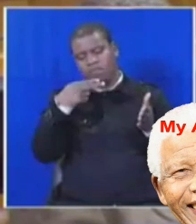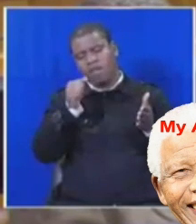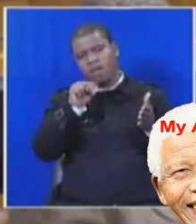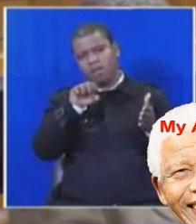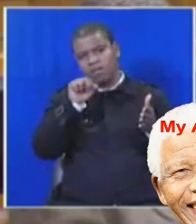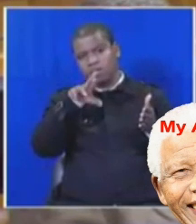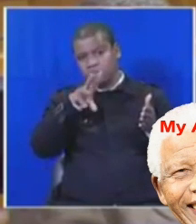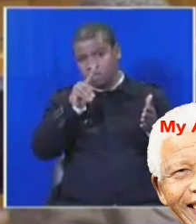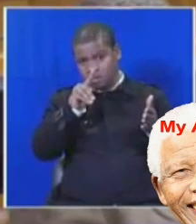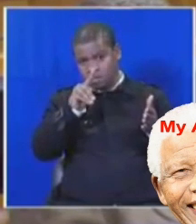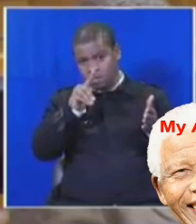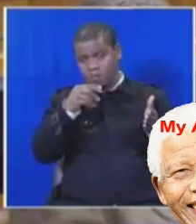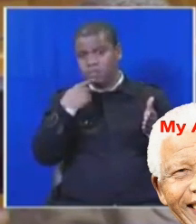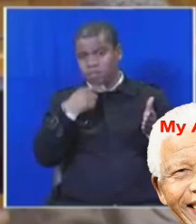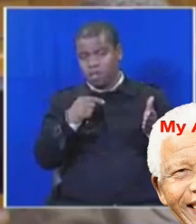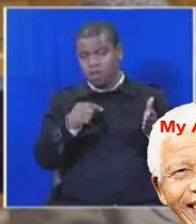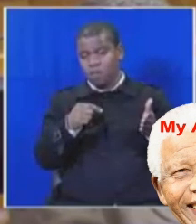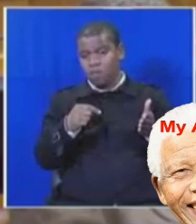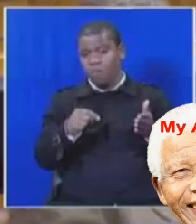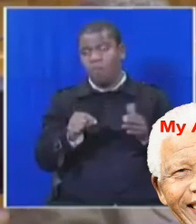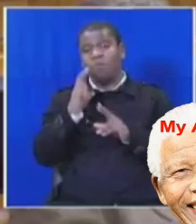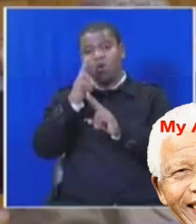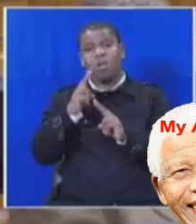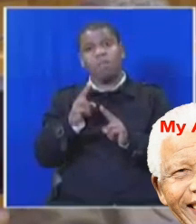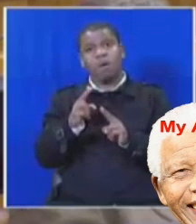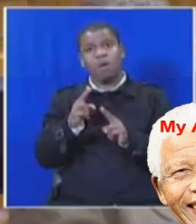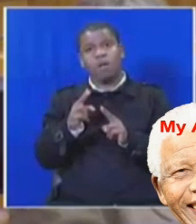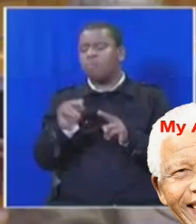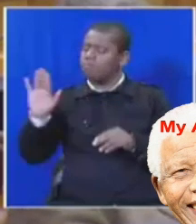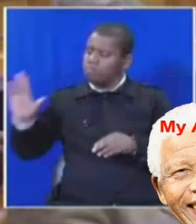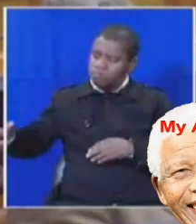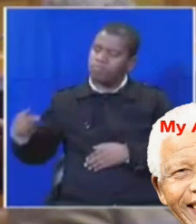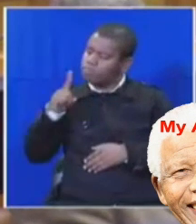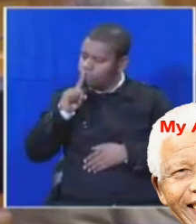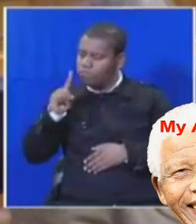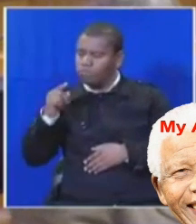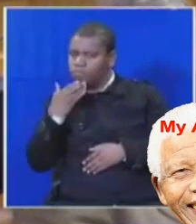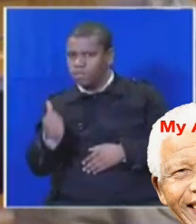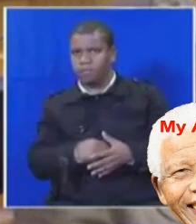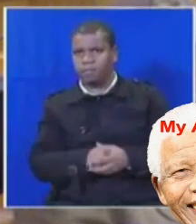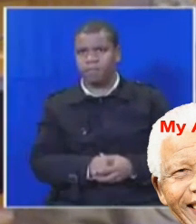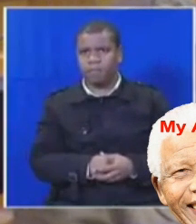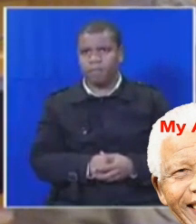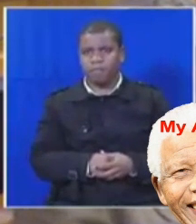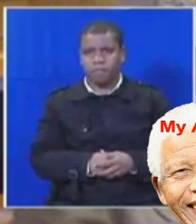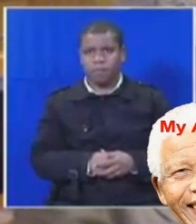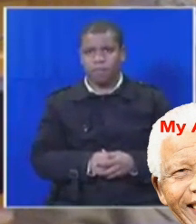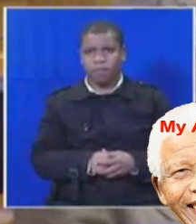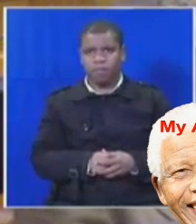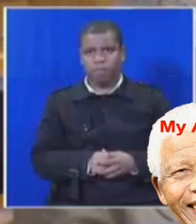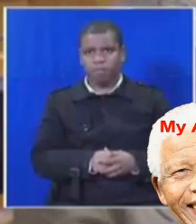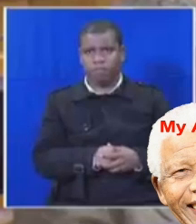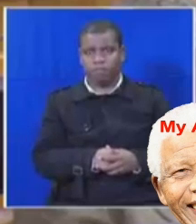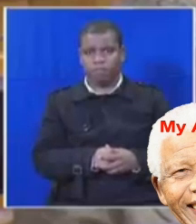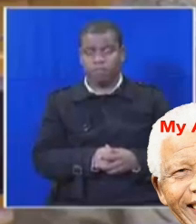being made by Honorable Bongo with regards, I'm not talking to you, with regards to